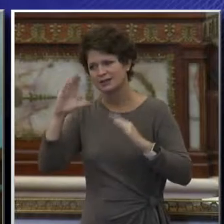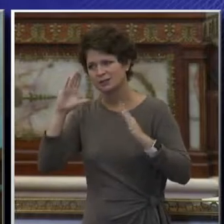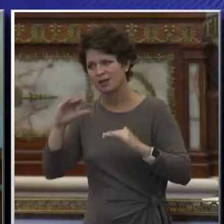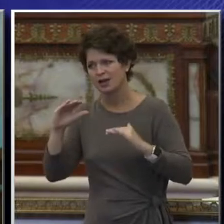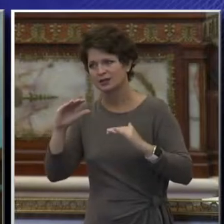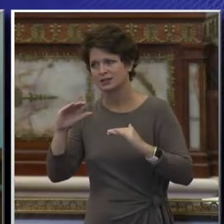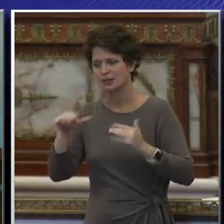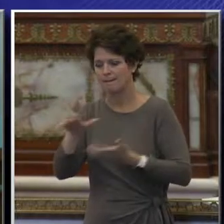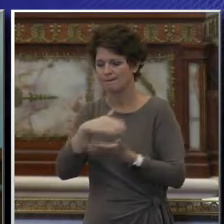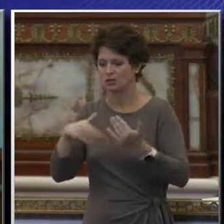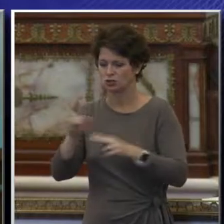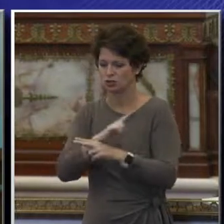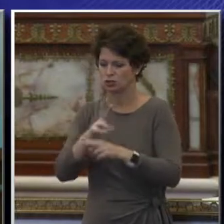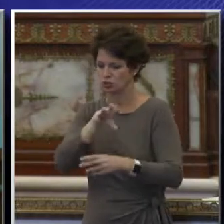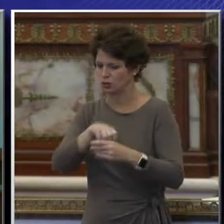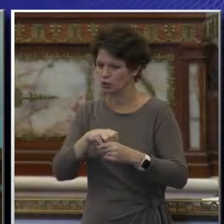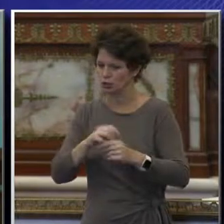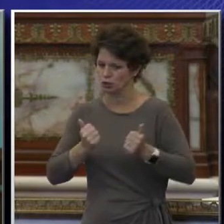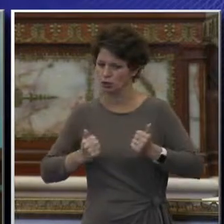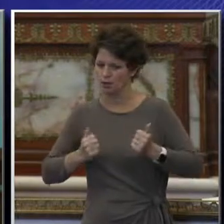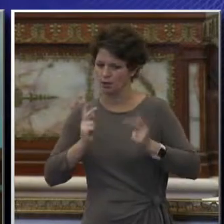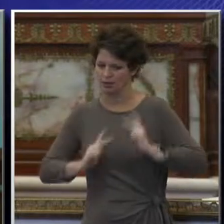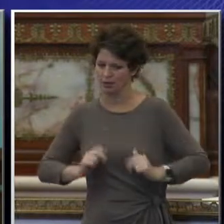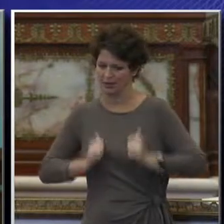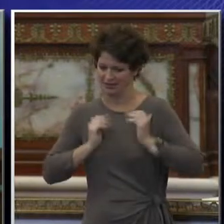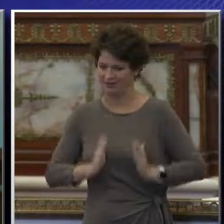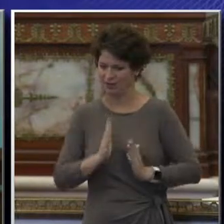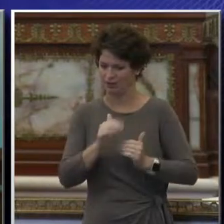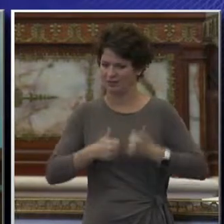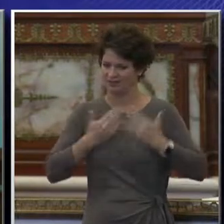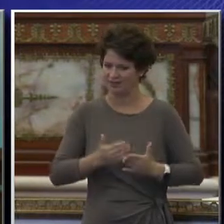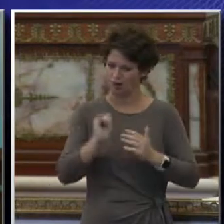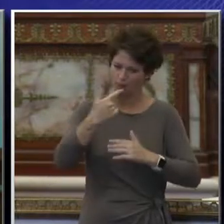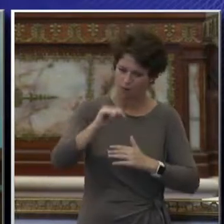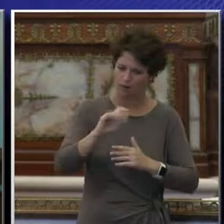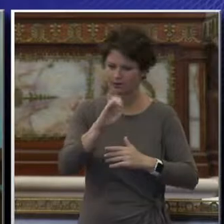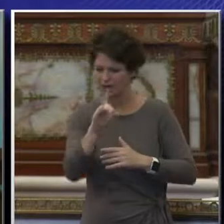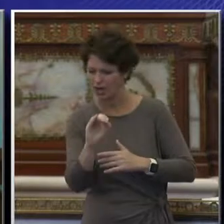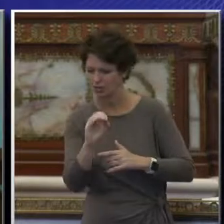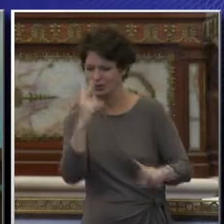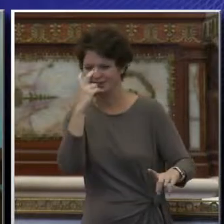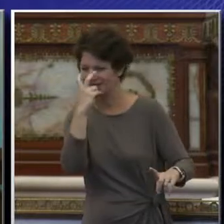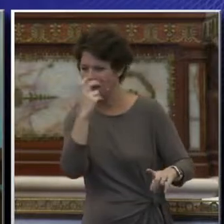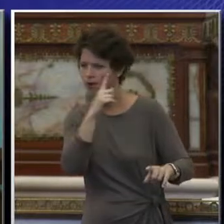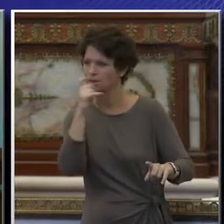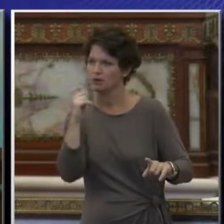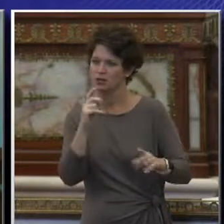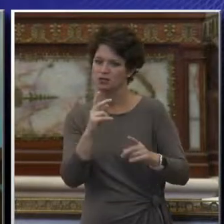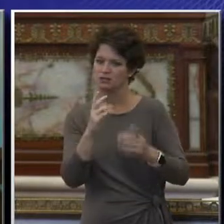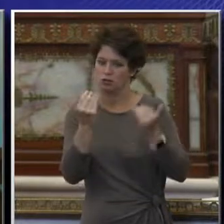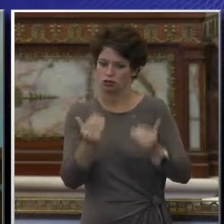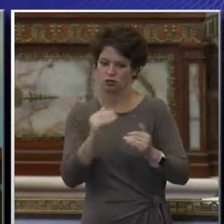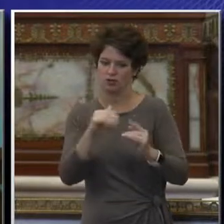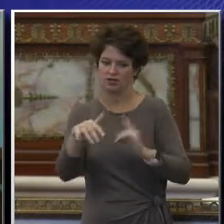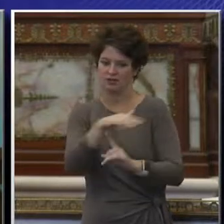that mixed use to include residential, just given the current sort of environmental conditions of the site.